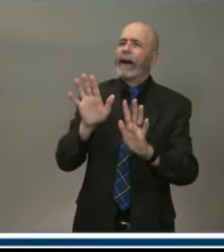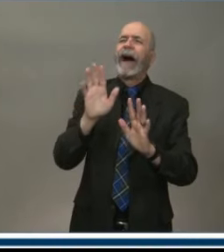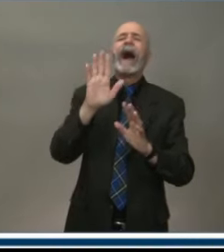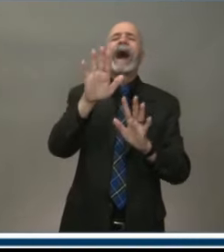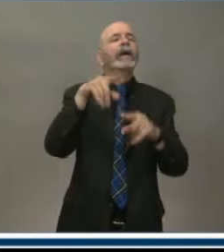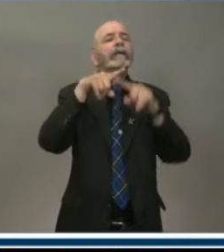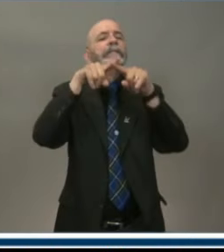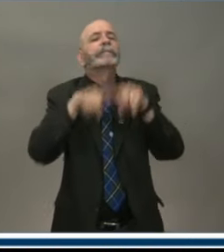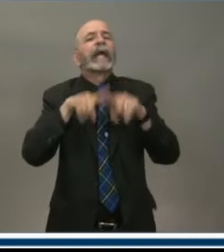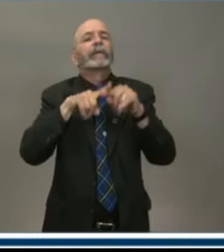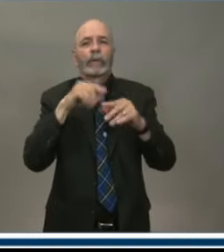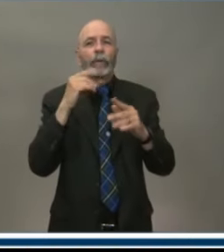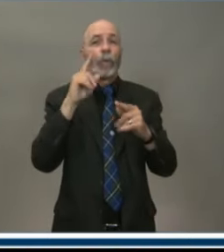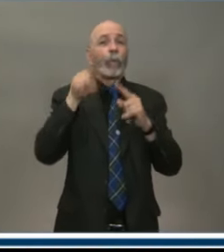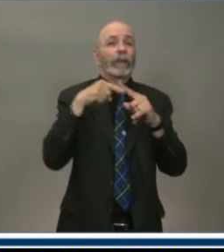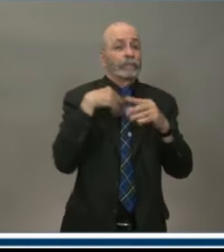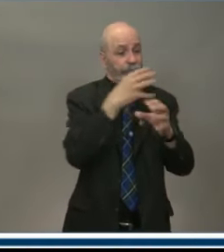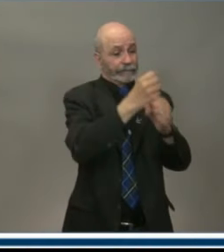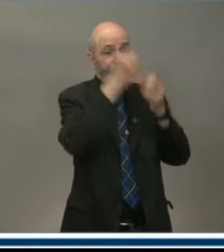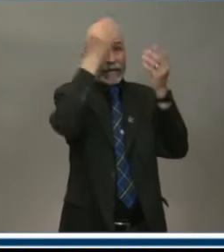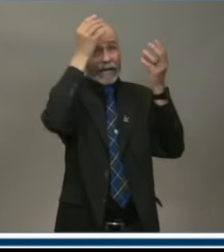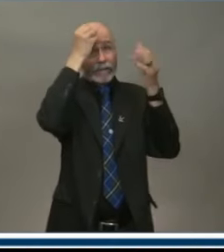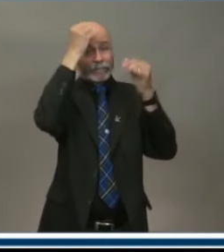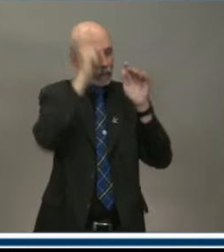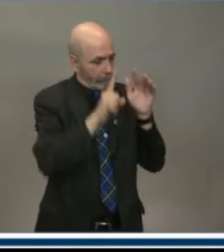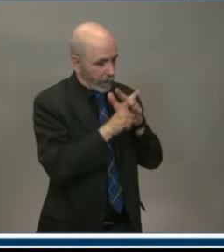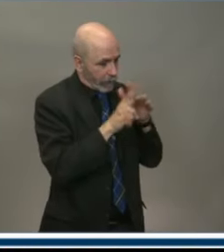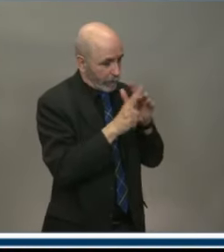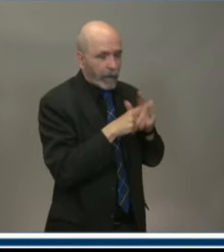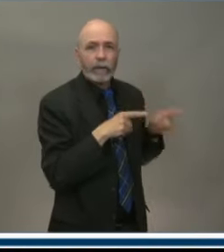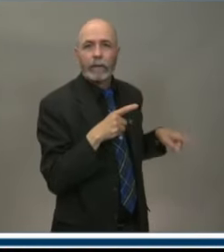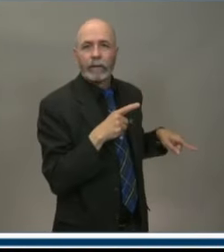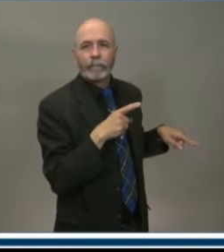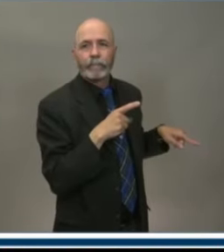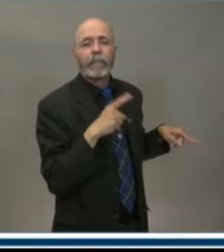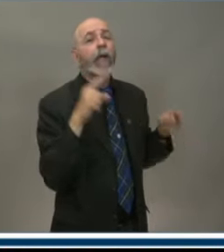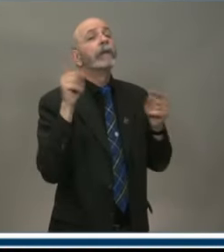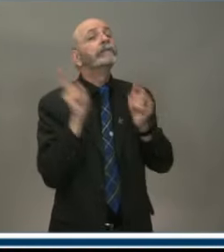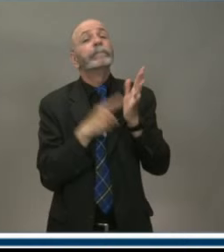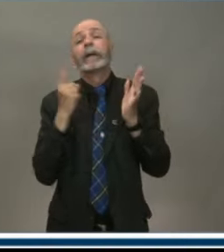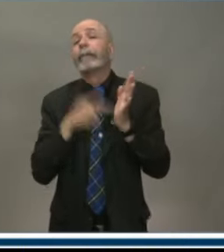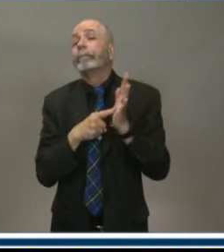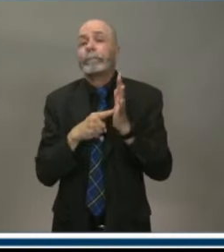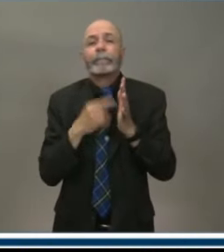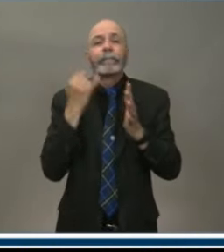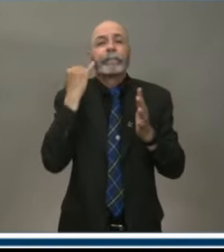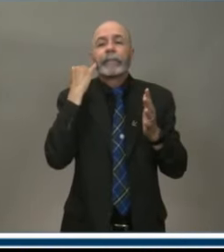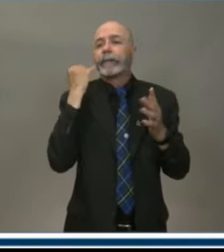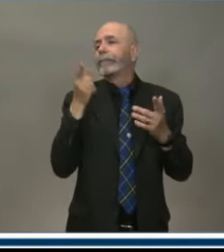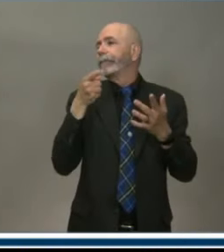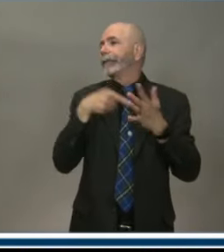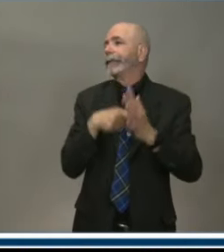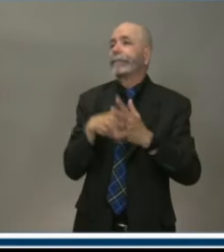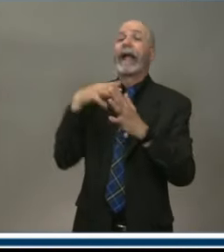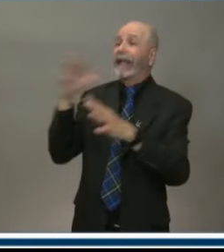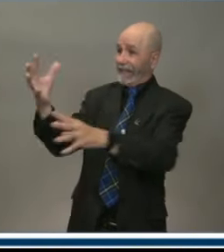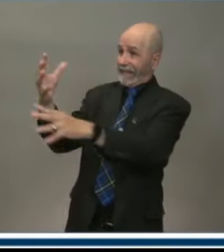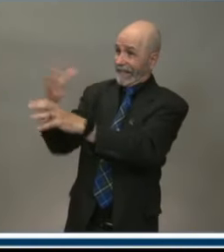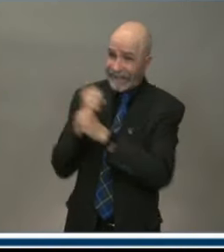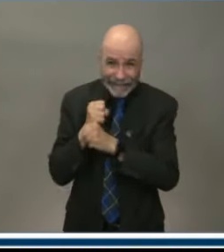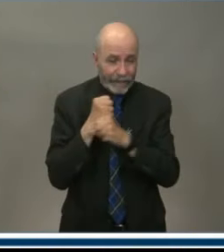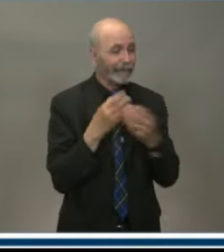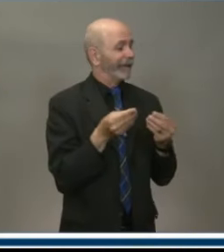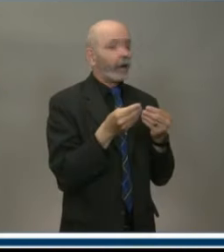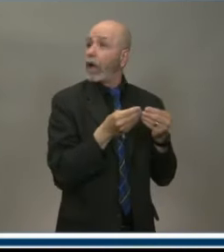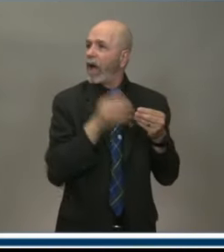from especially from the continuing care sector. There may be some time lags in there, and also